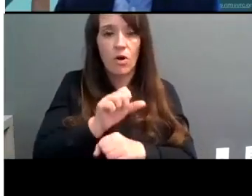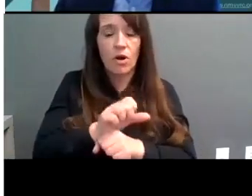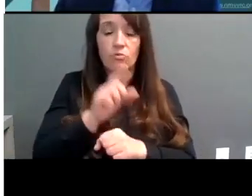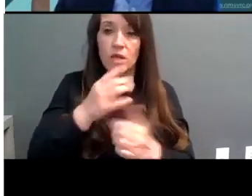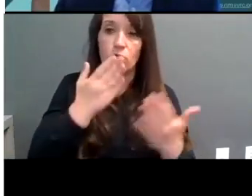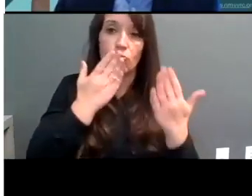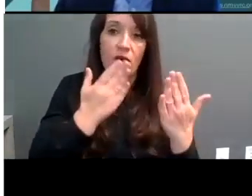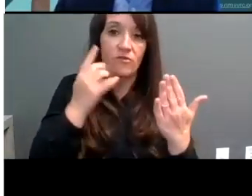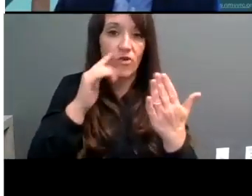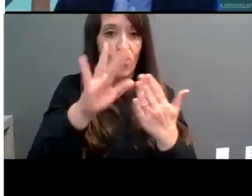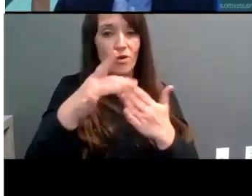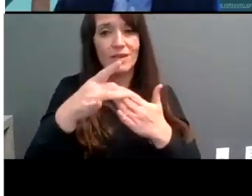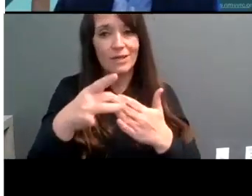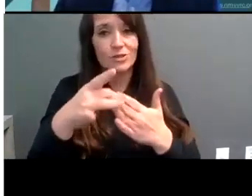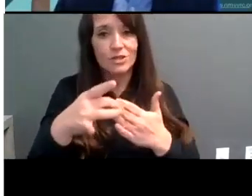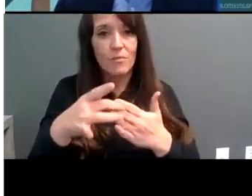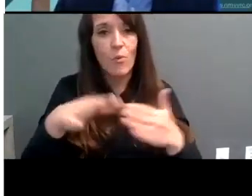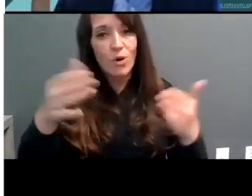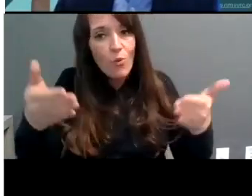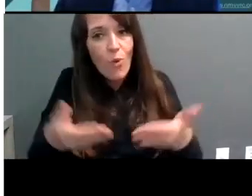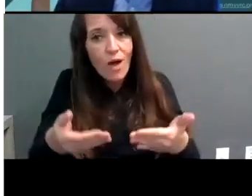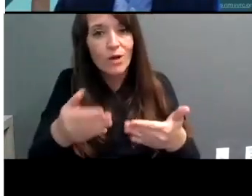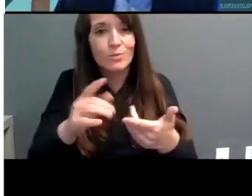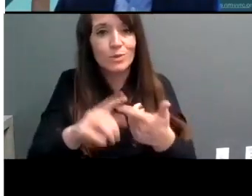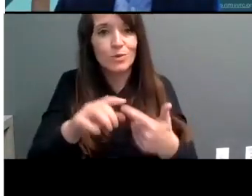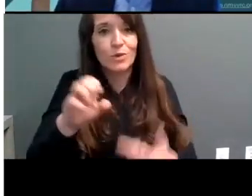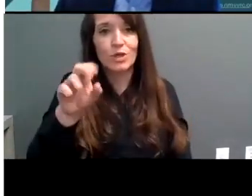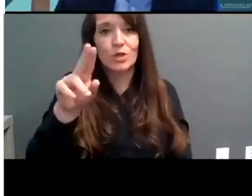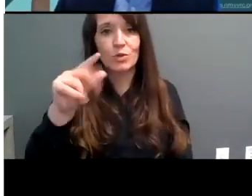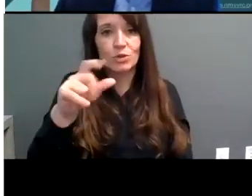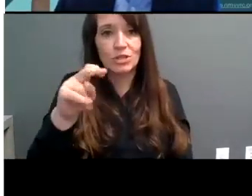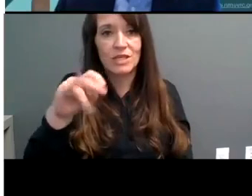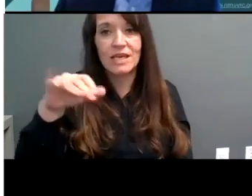to give a warm welcome to Eugenia Pedley.